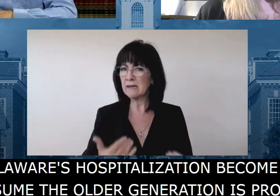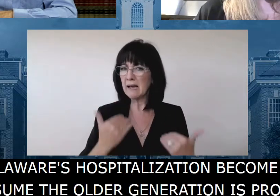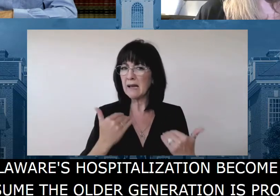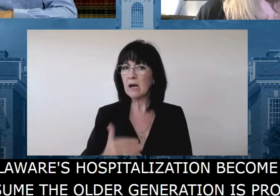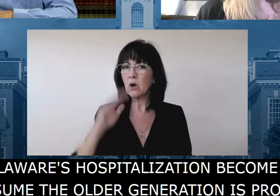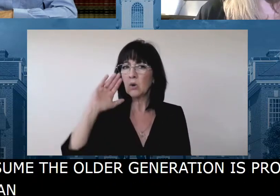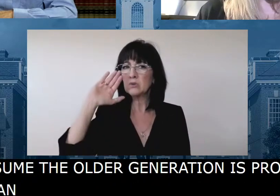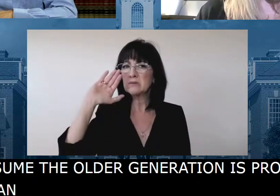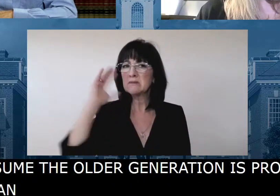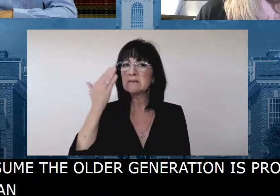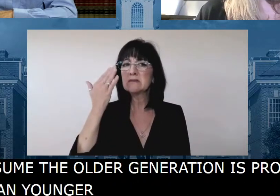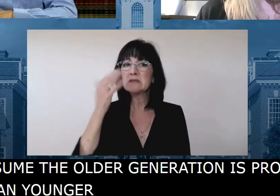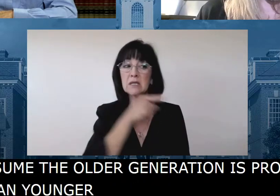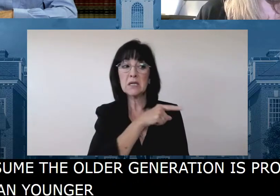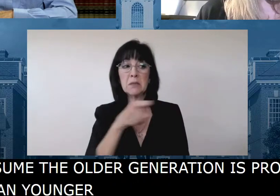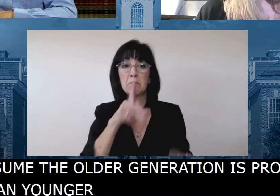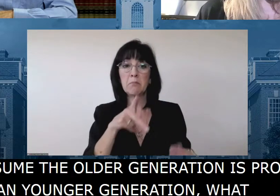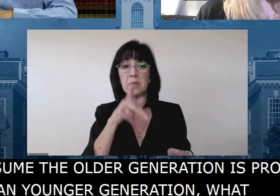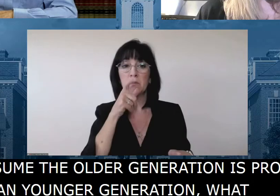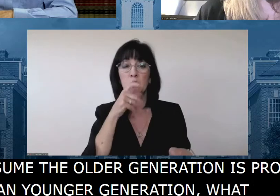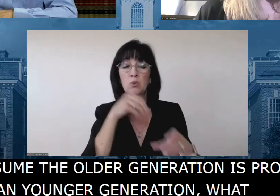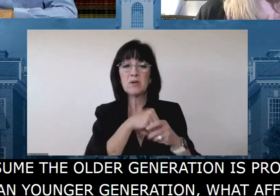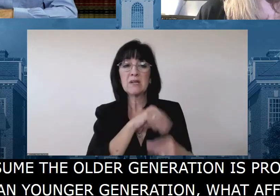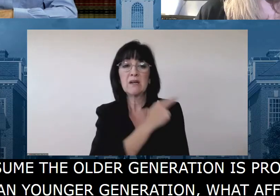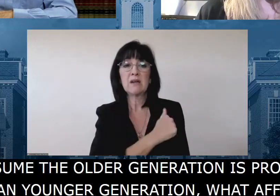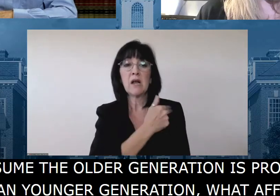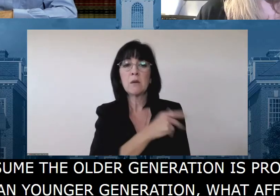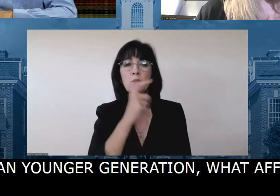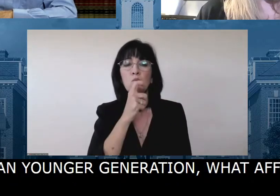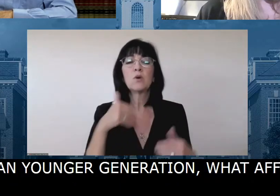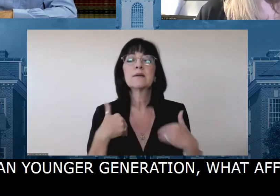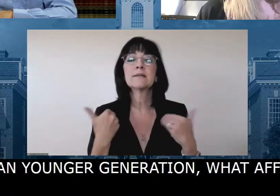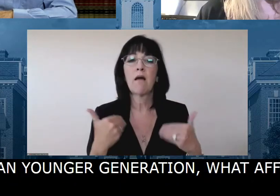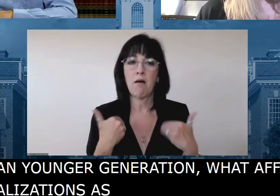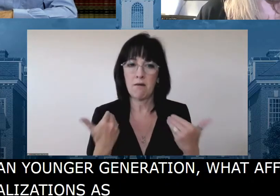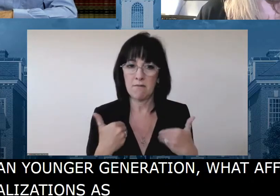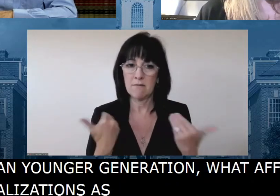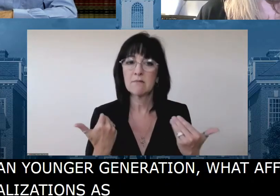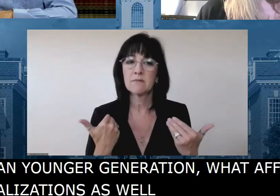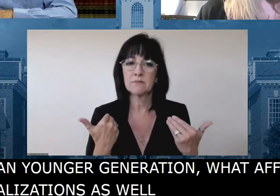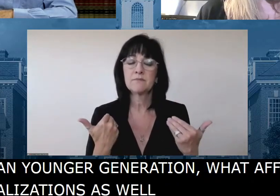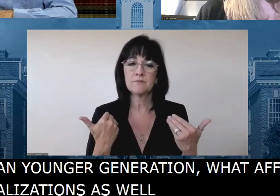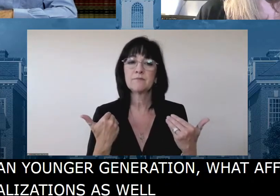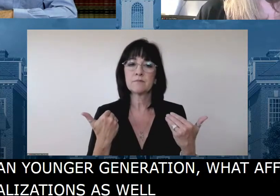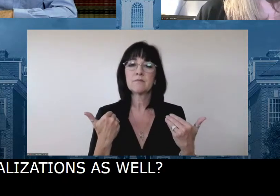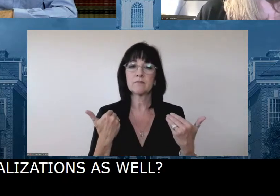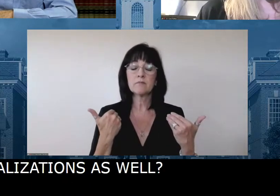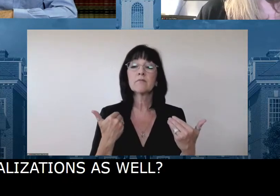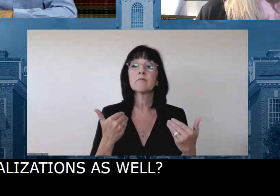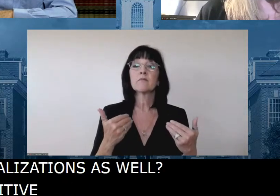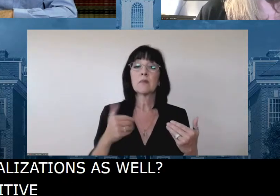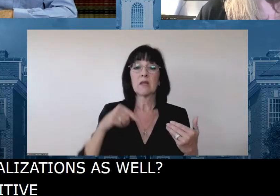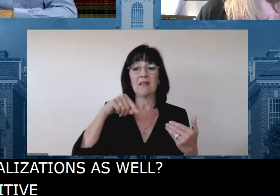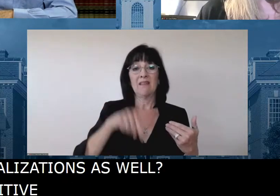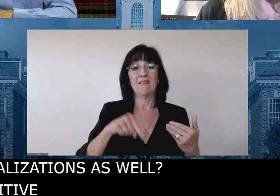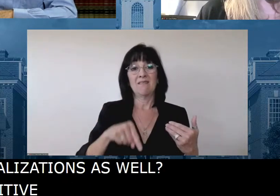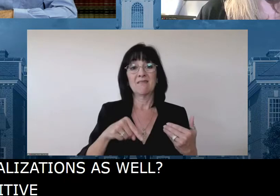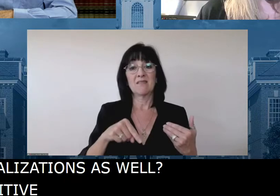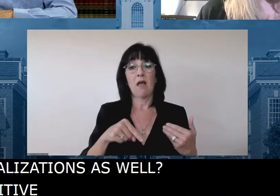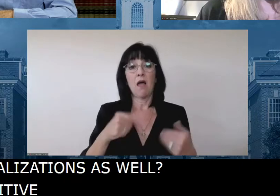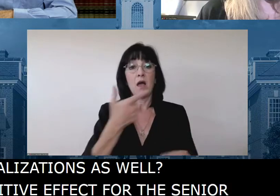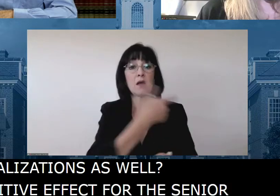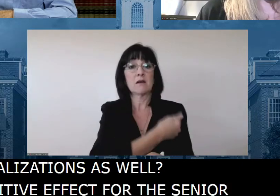on hospitalizations as well? Hugely positive effect for the senior citizens. They're 90+%